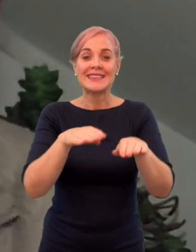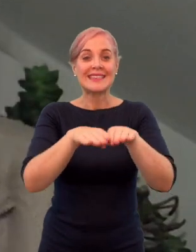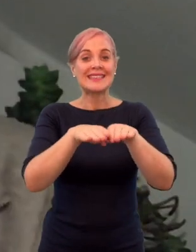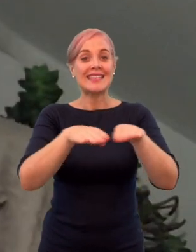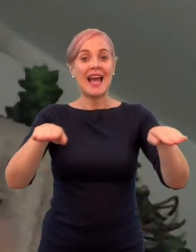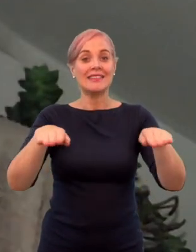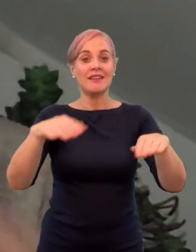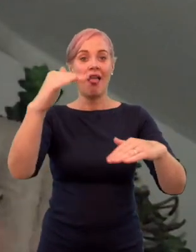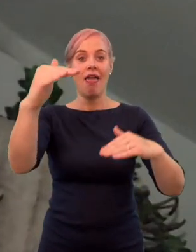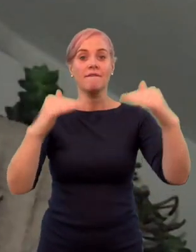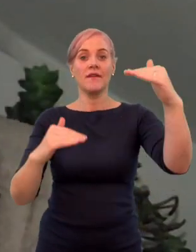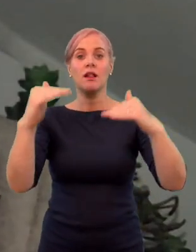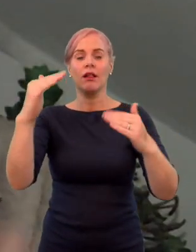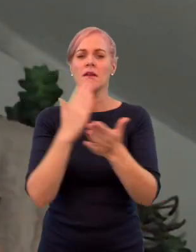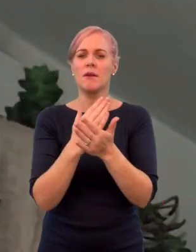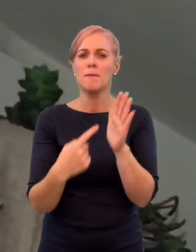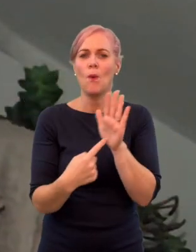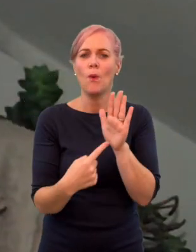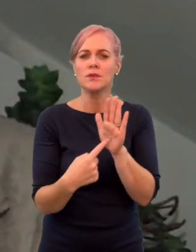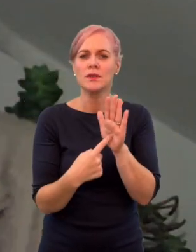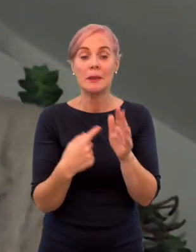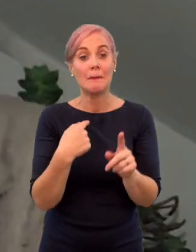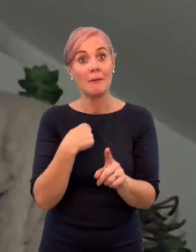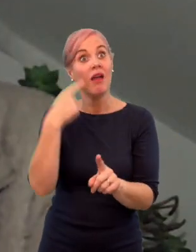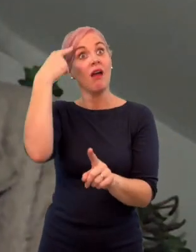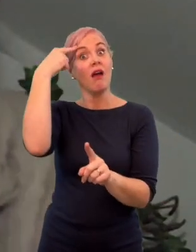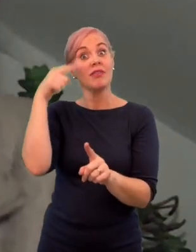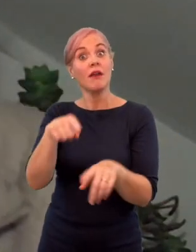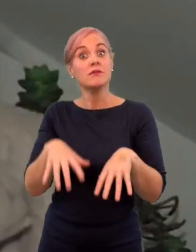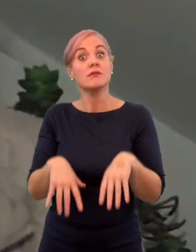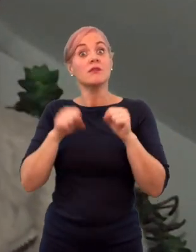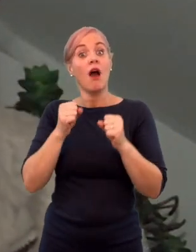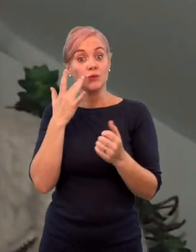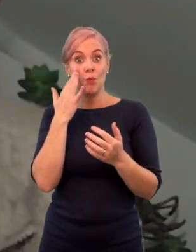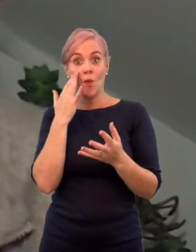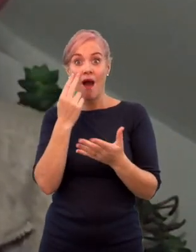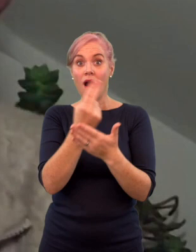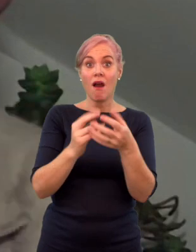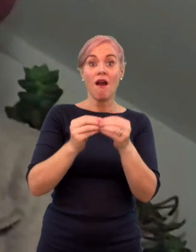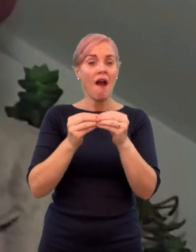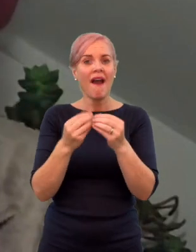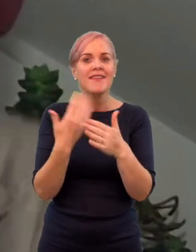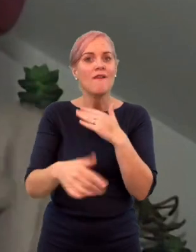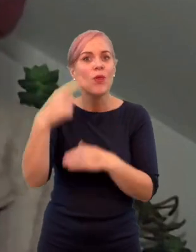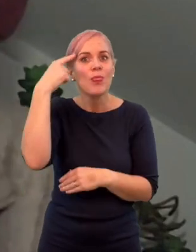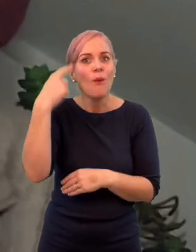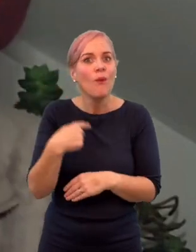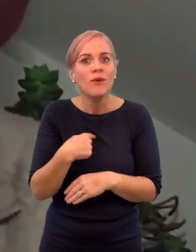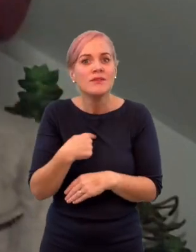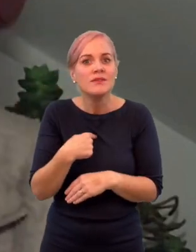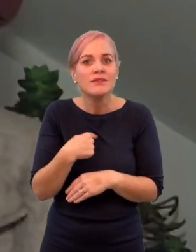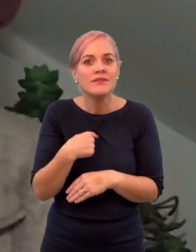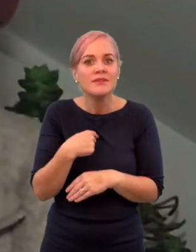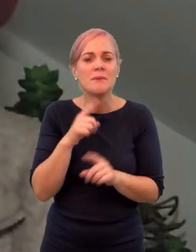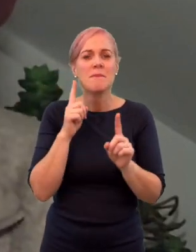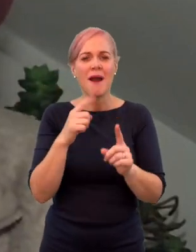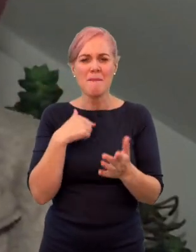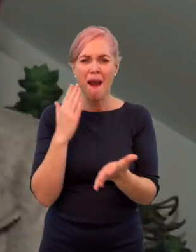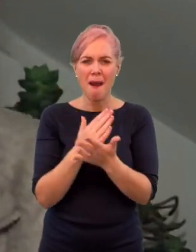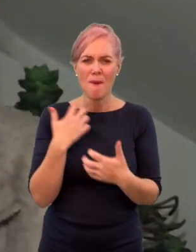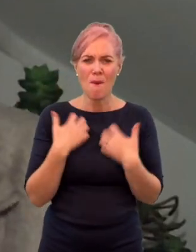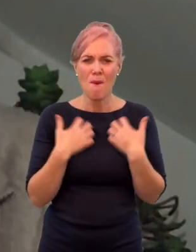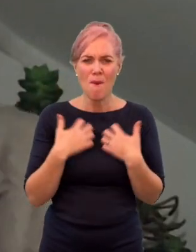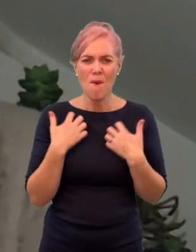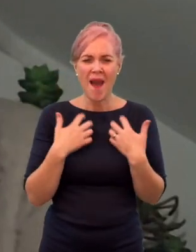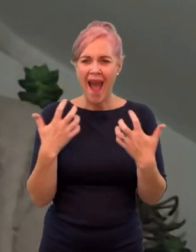actually the levels on the set have become really important to movement in a way that I hadn't actually anticipated when designing, um, and